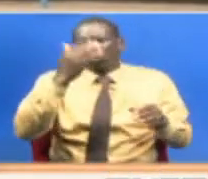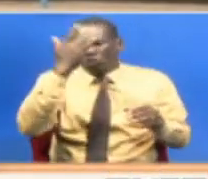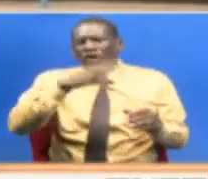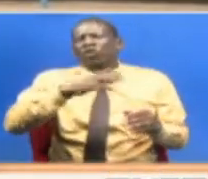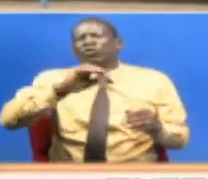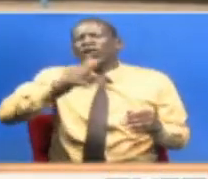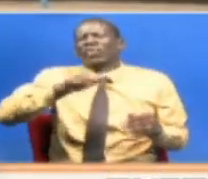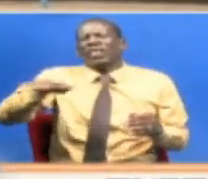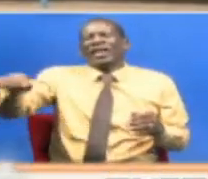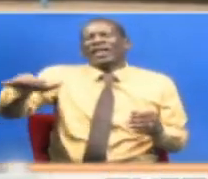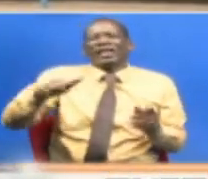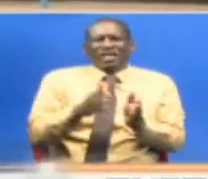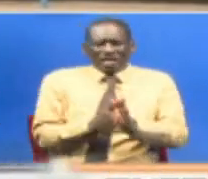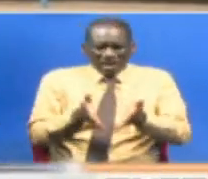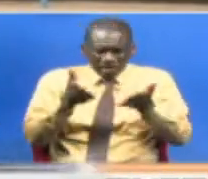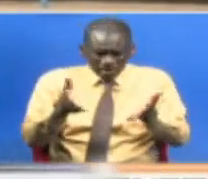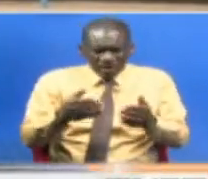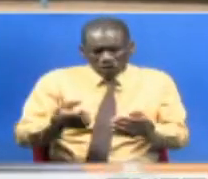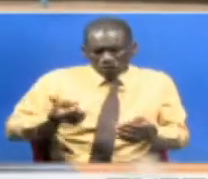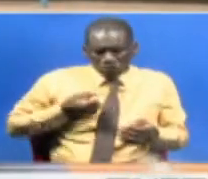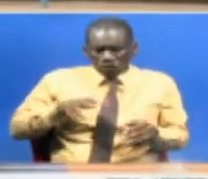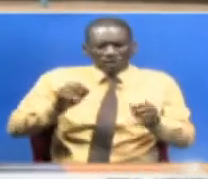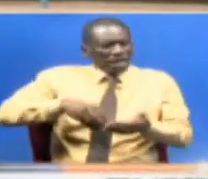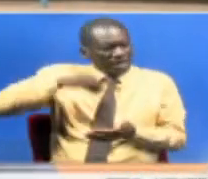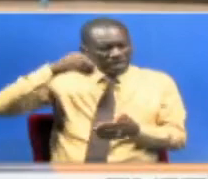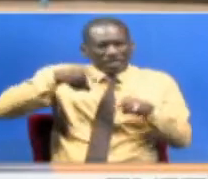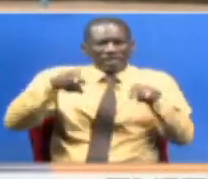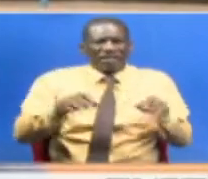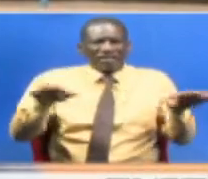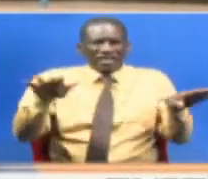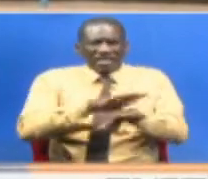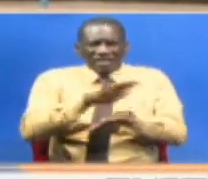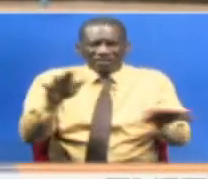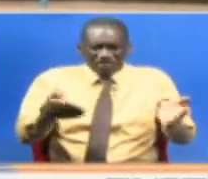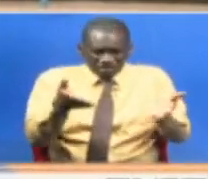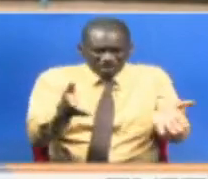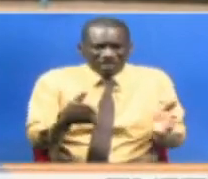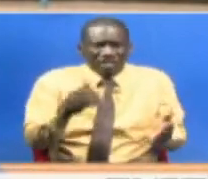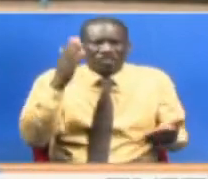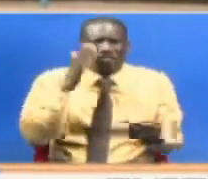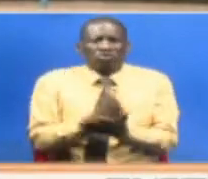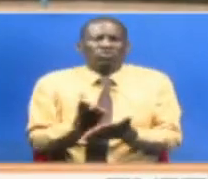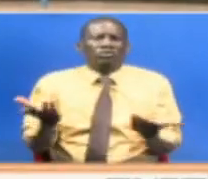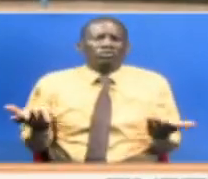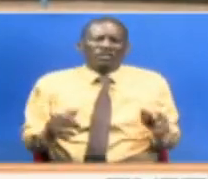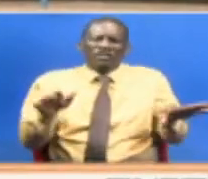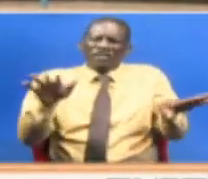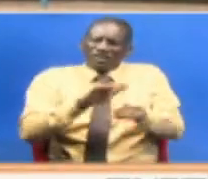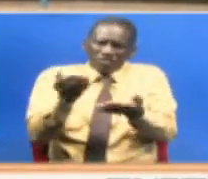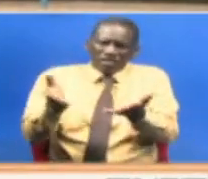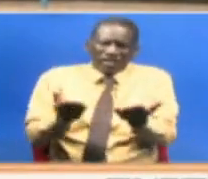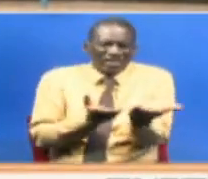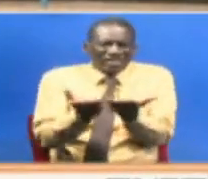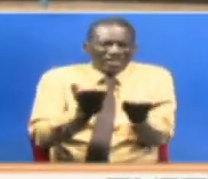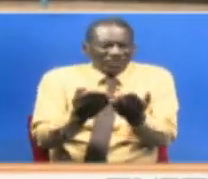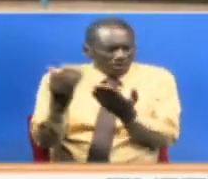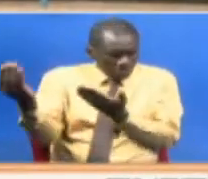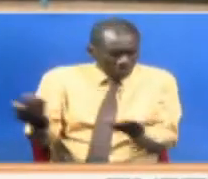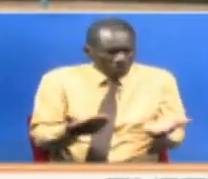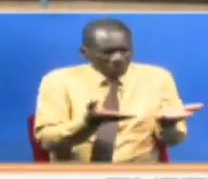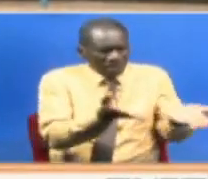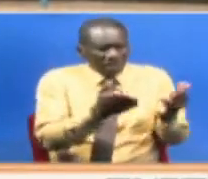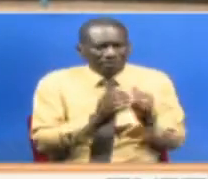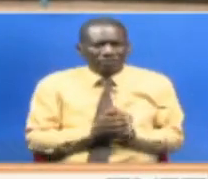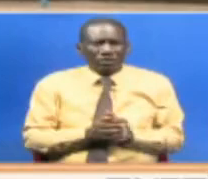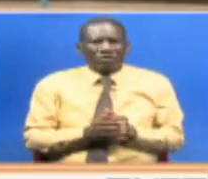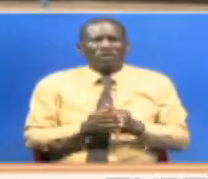kuna hapa ndio msichana wako anaweza kusoma. Everything has come to the bed, and it is true. Everything, services have been decentralized